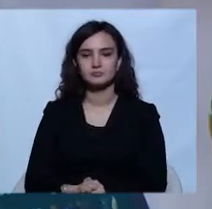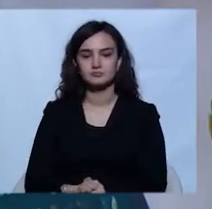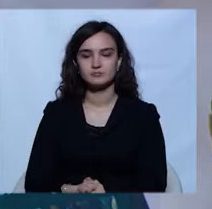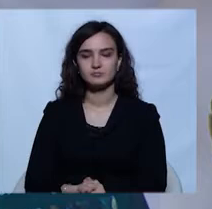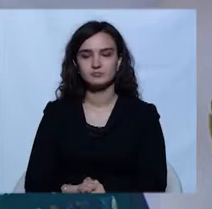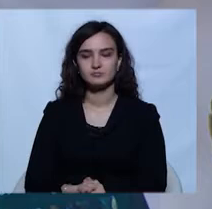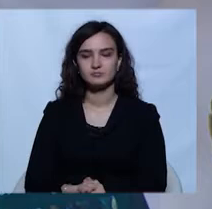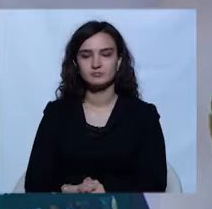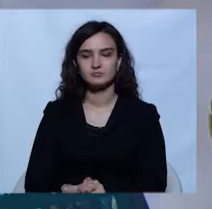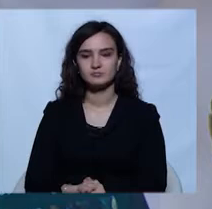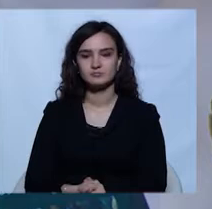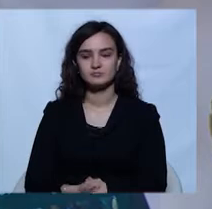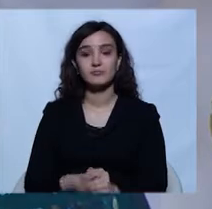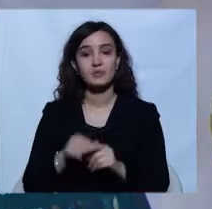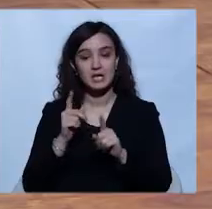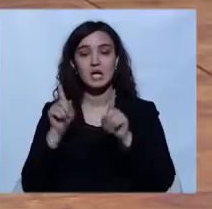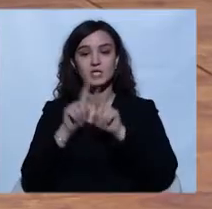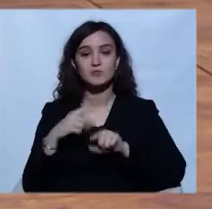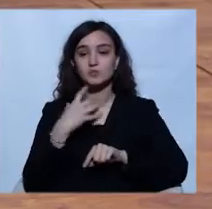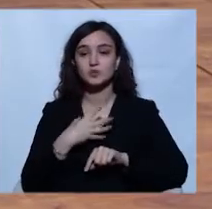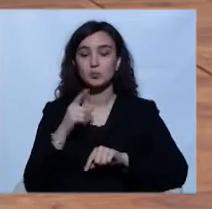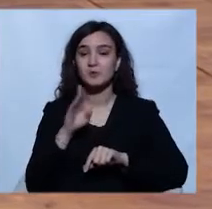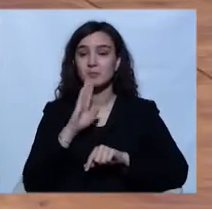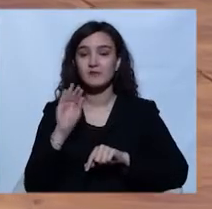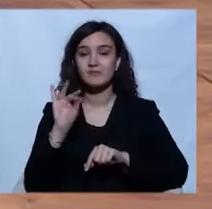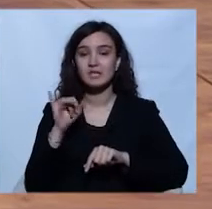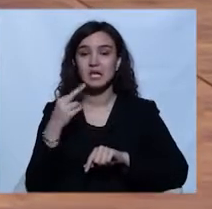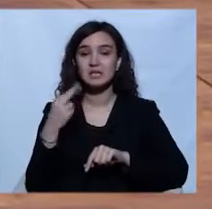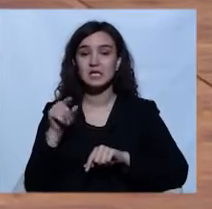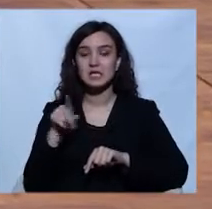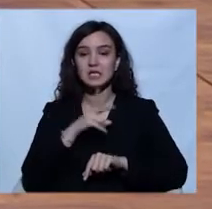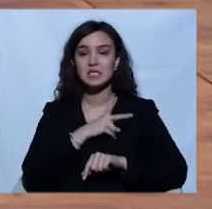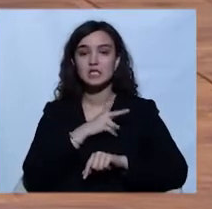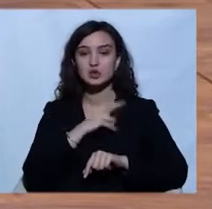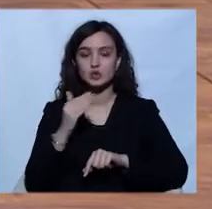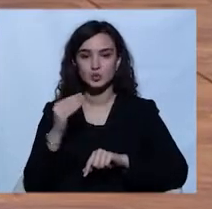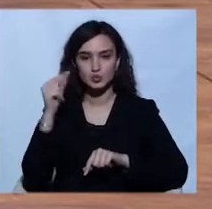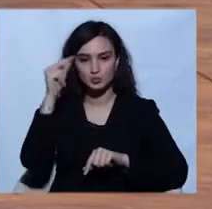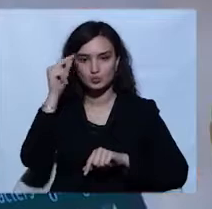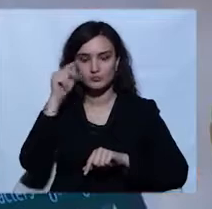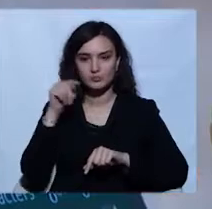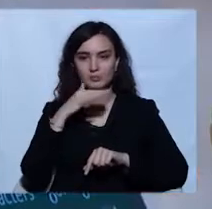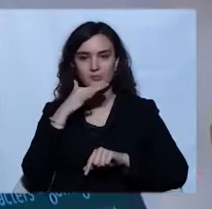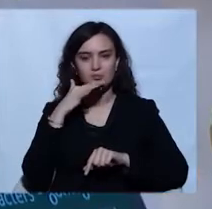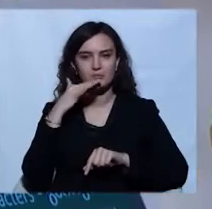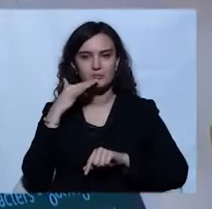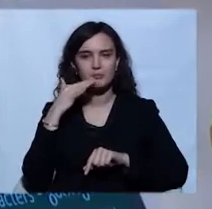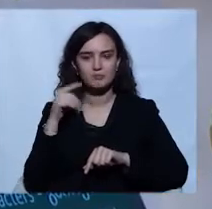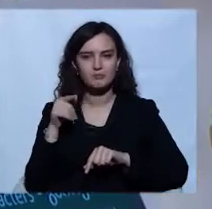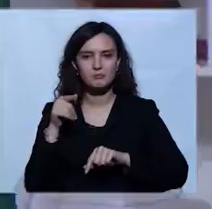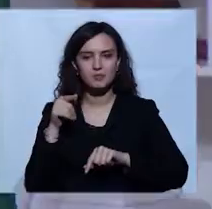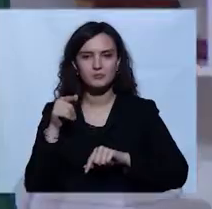That brings up an interesting point. Friday is an English learner, I guess, like many of our